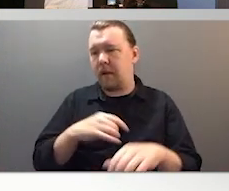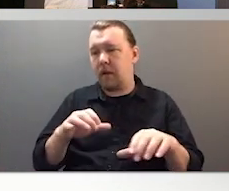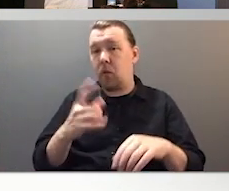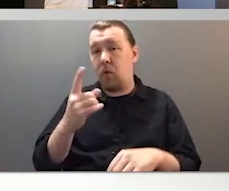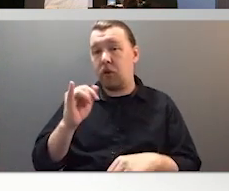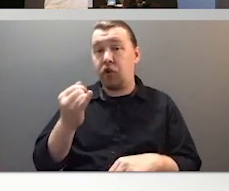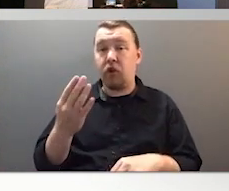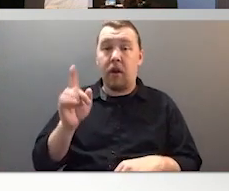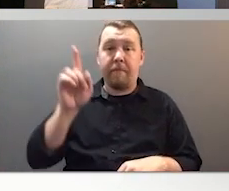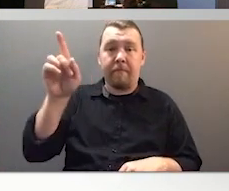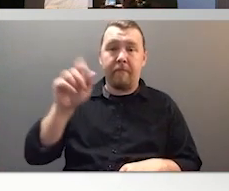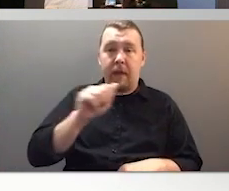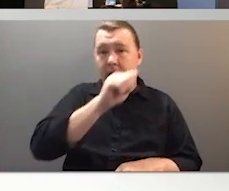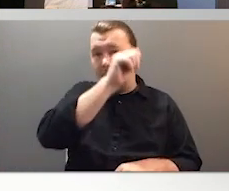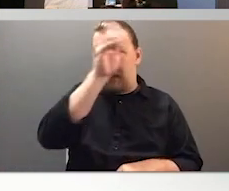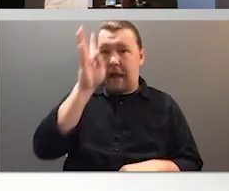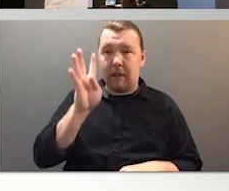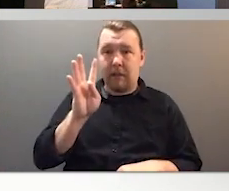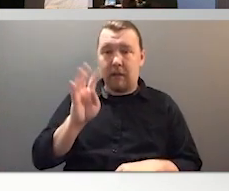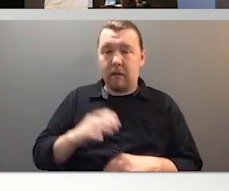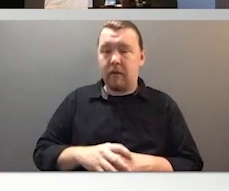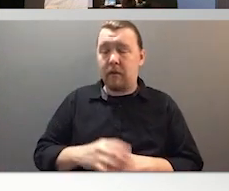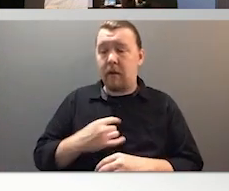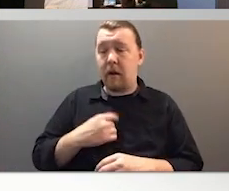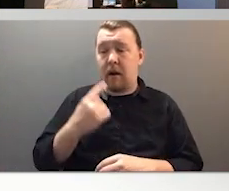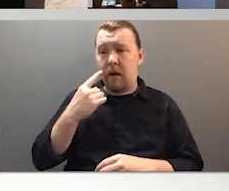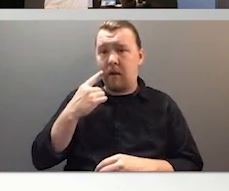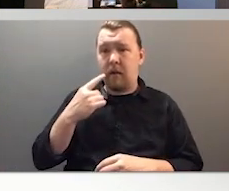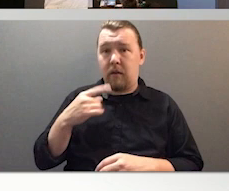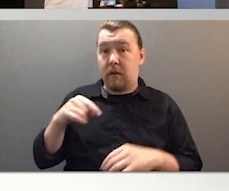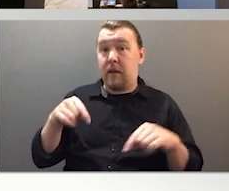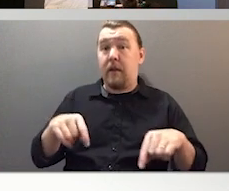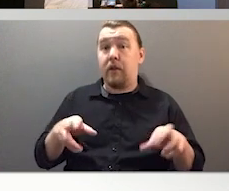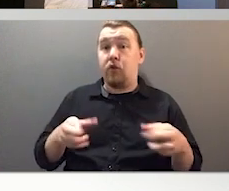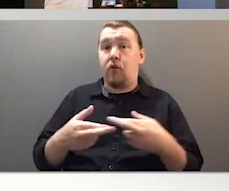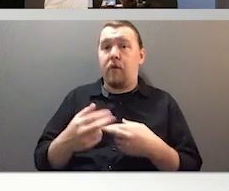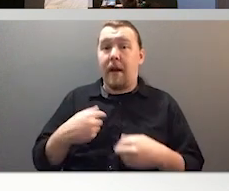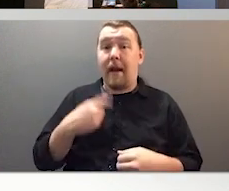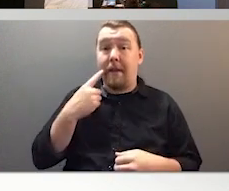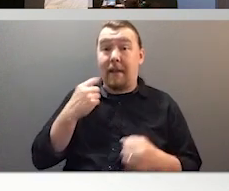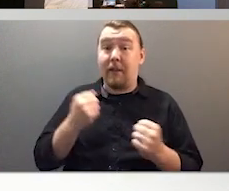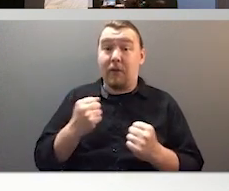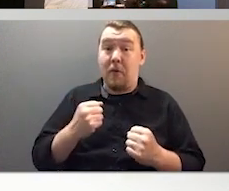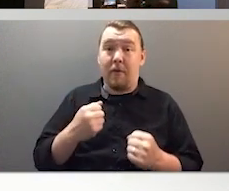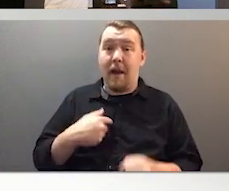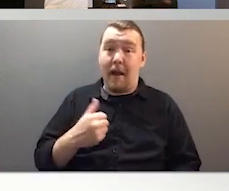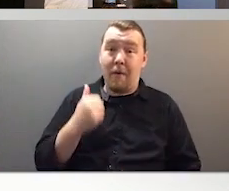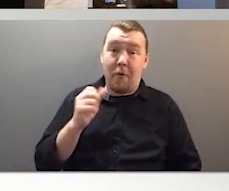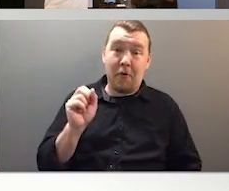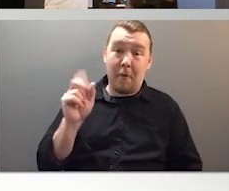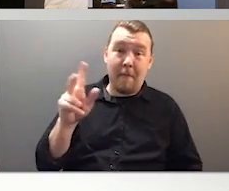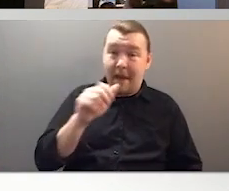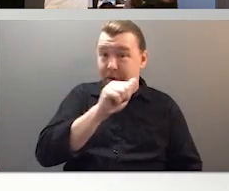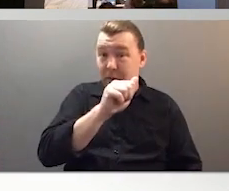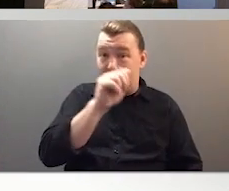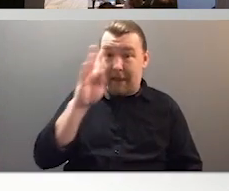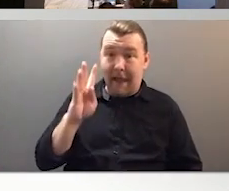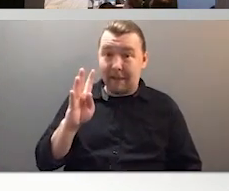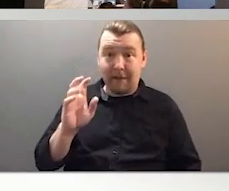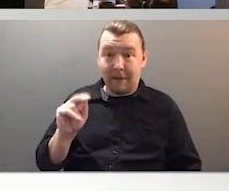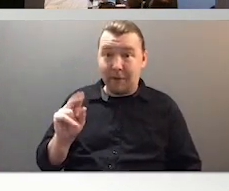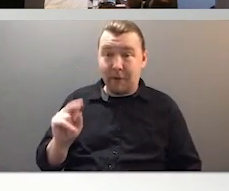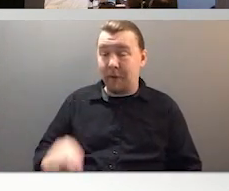Alaska. I think this room is cold. I'm not going back. So, This room is